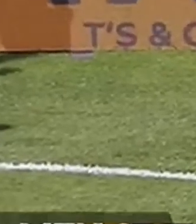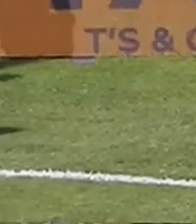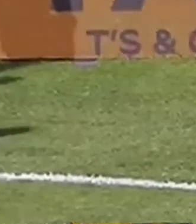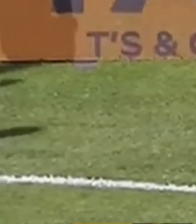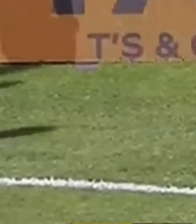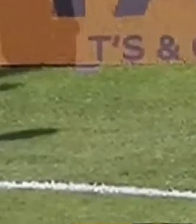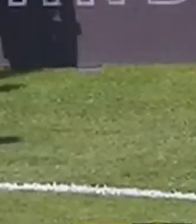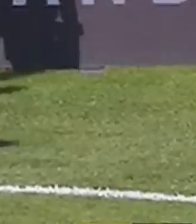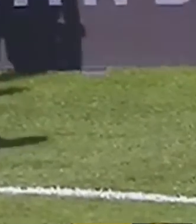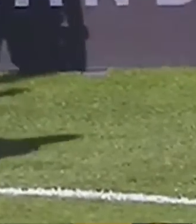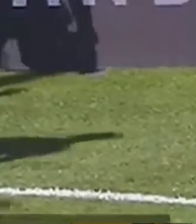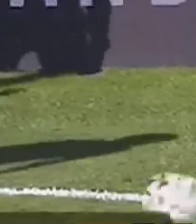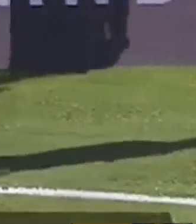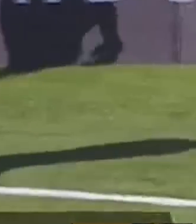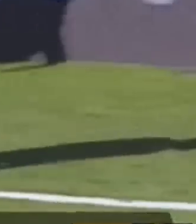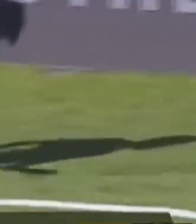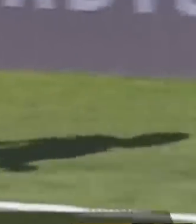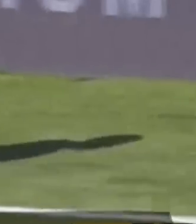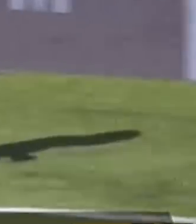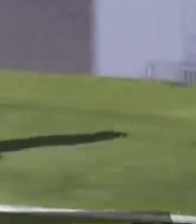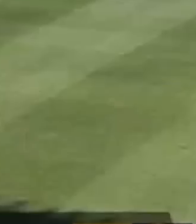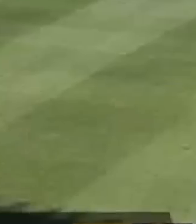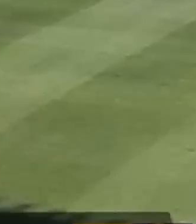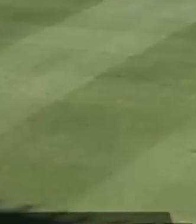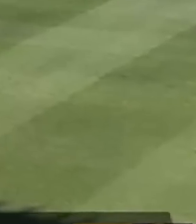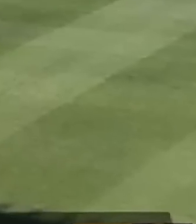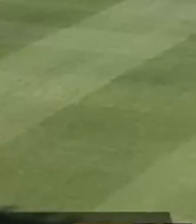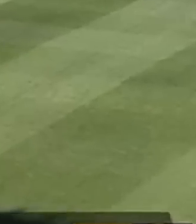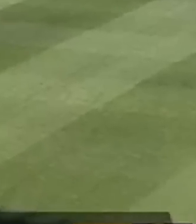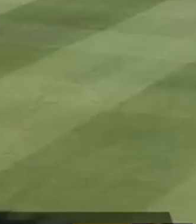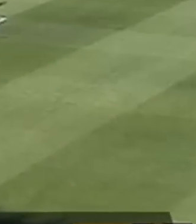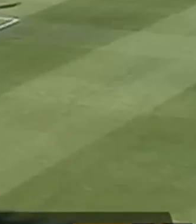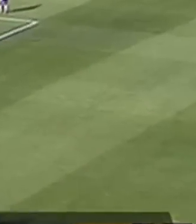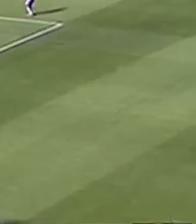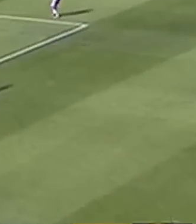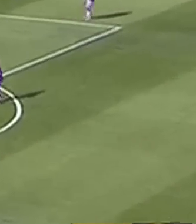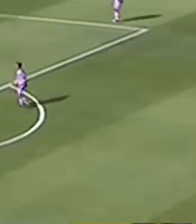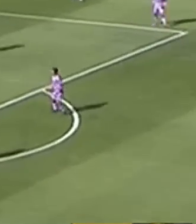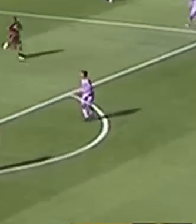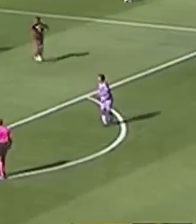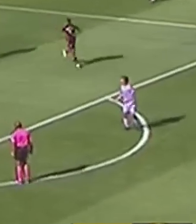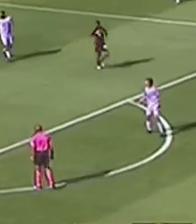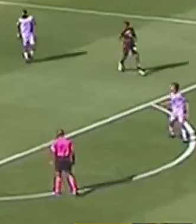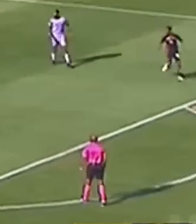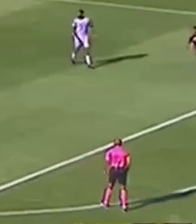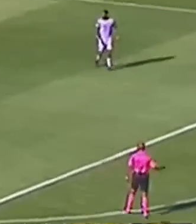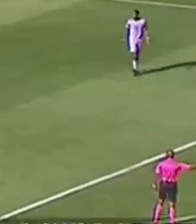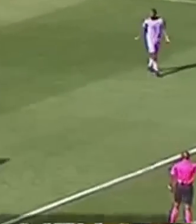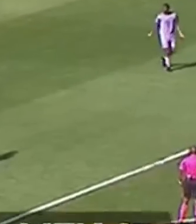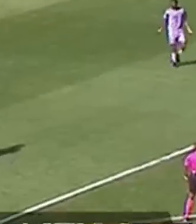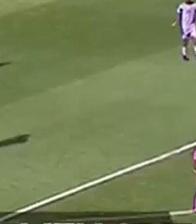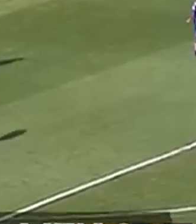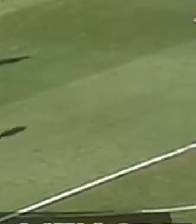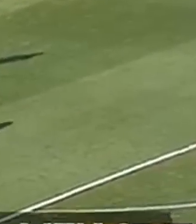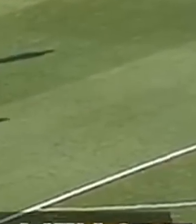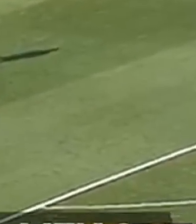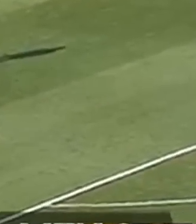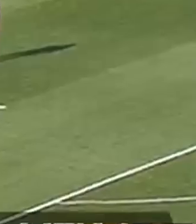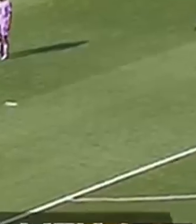Tshameketse Hobbit College wa Rustenburg, tshameketse Free State Stars, tshameketse Moroka Swallows. Mona yo mona pula Thongo